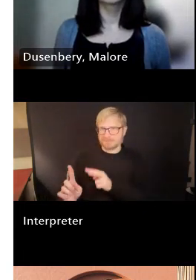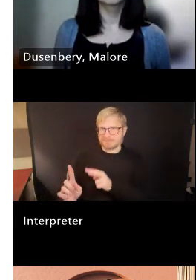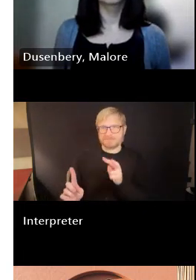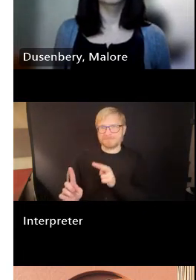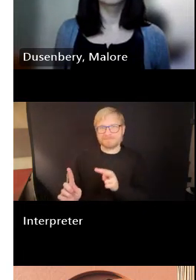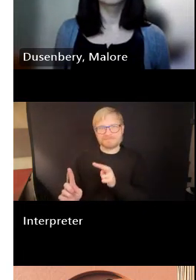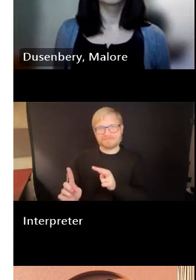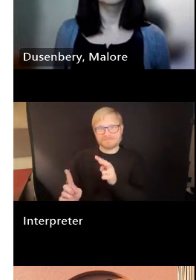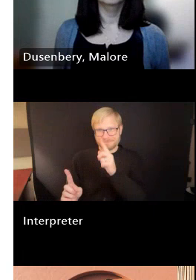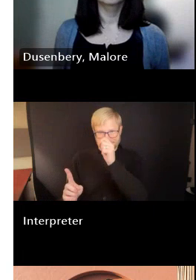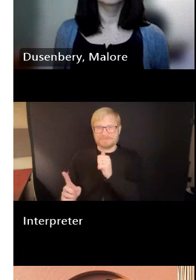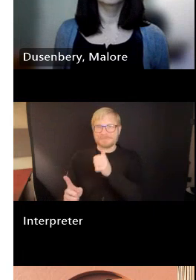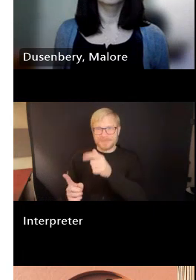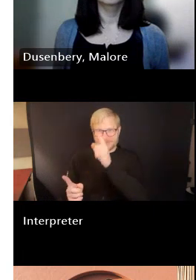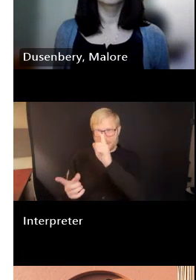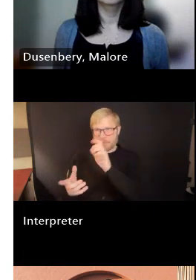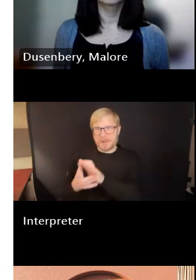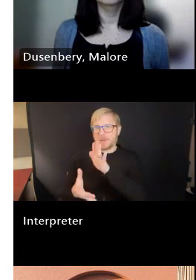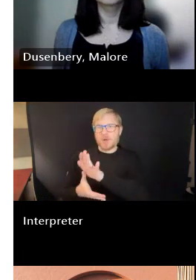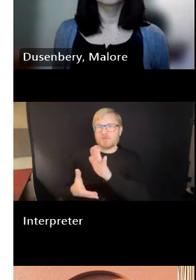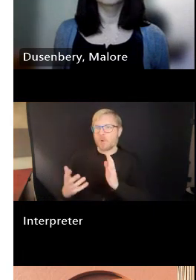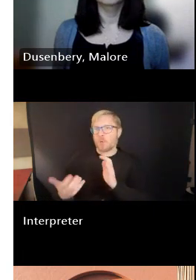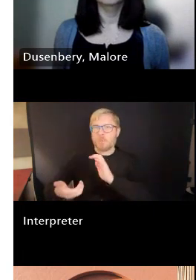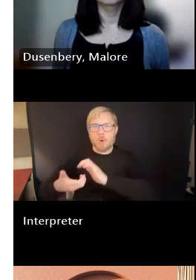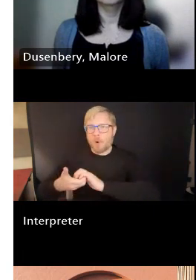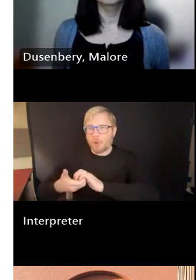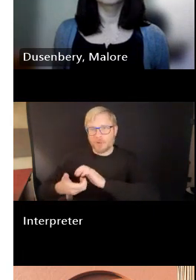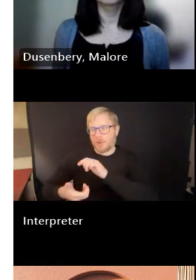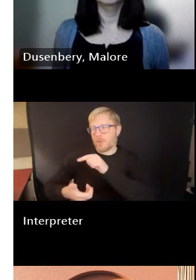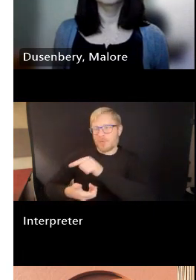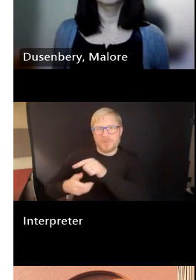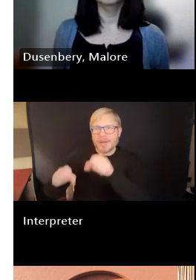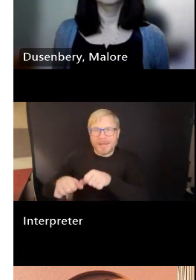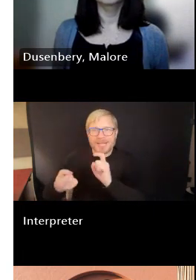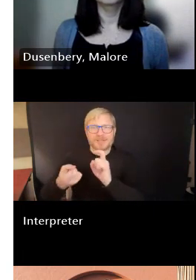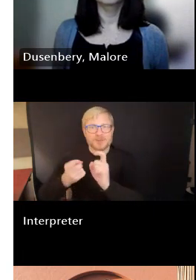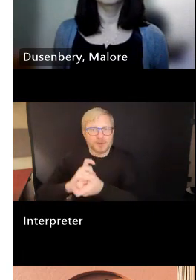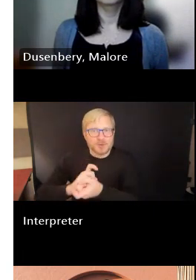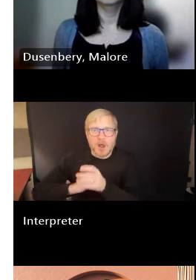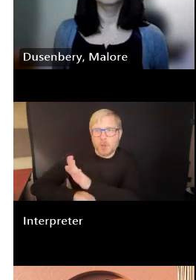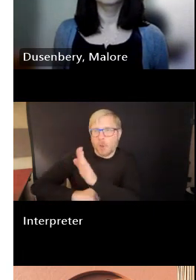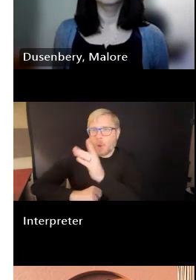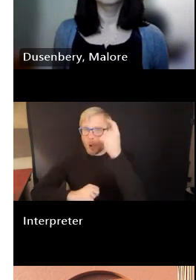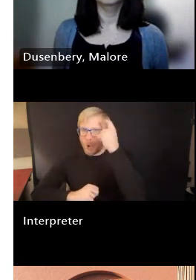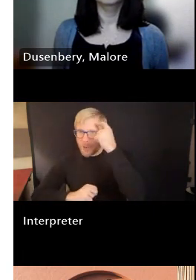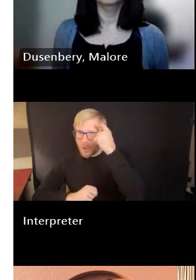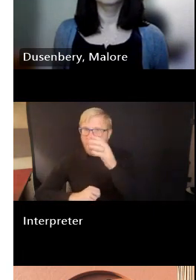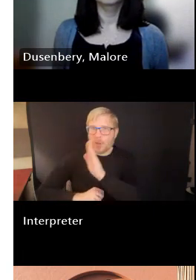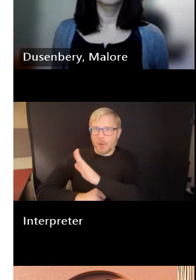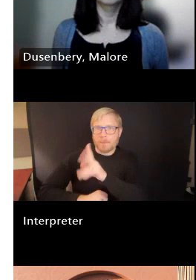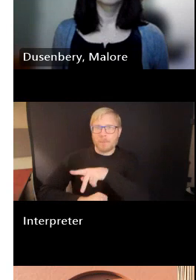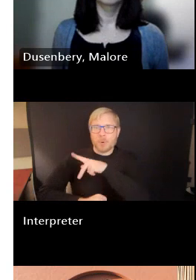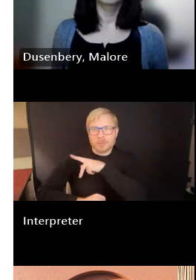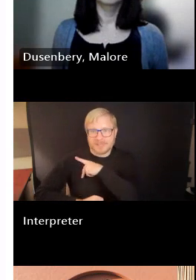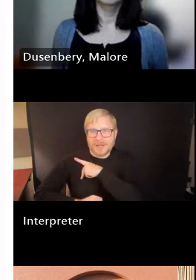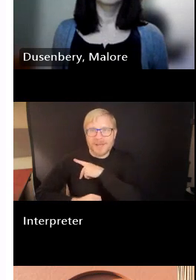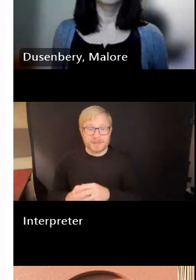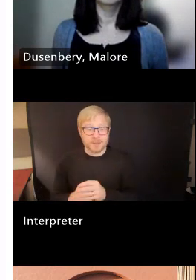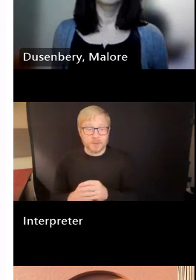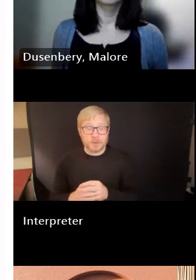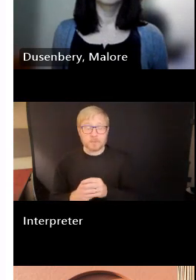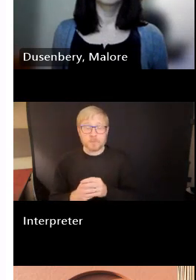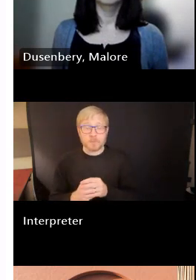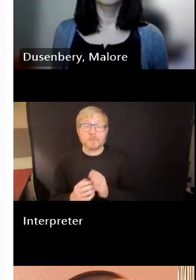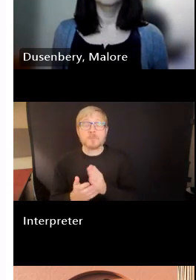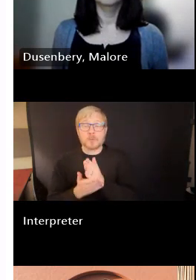voices, survivors' wishes would be centered. Also, survivors said that they'd rather prioritize their mental health and